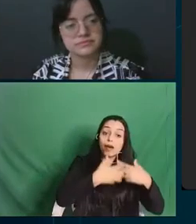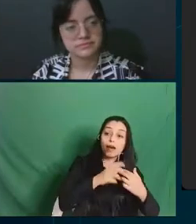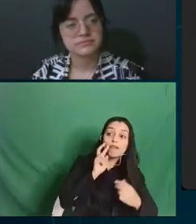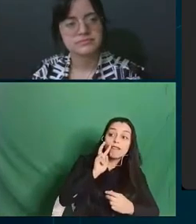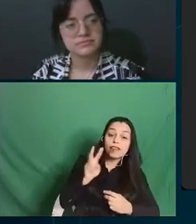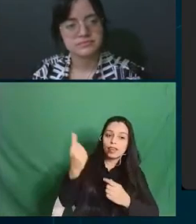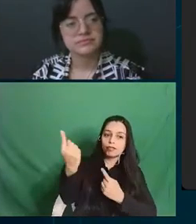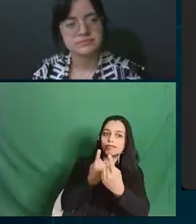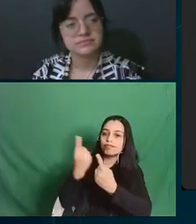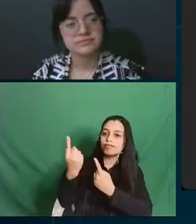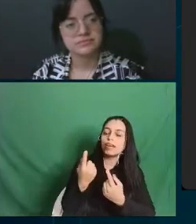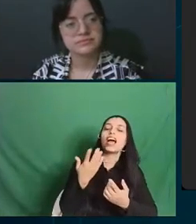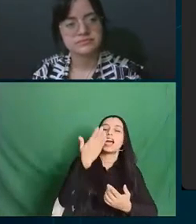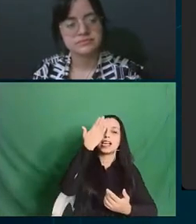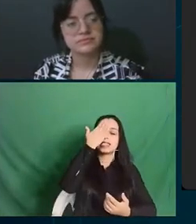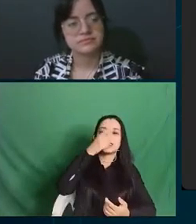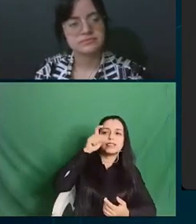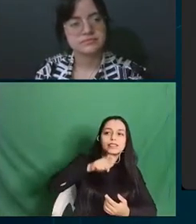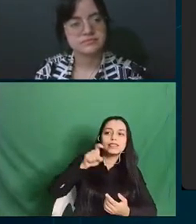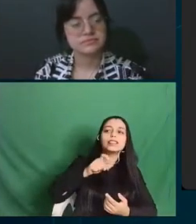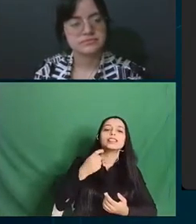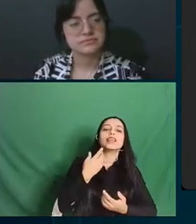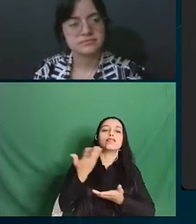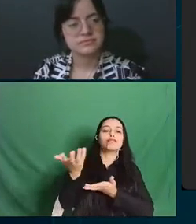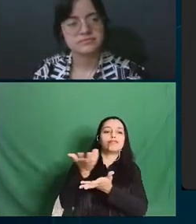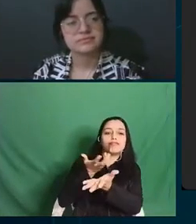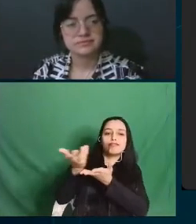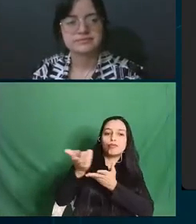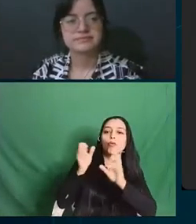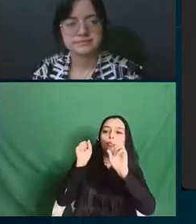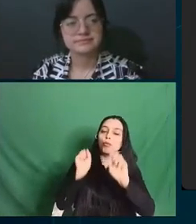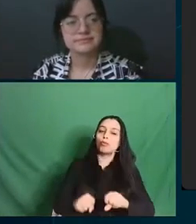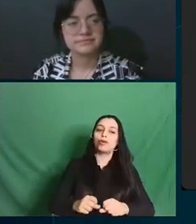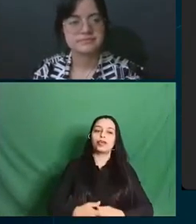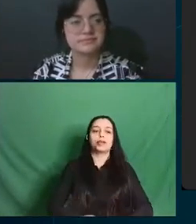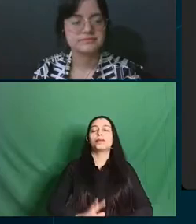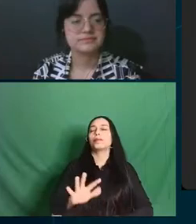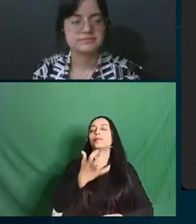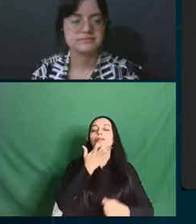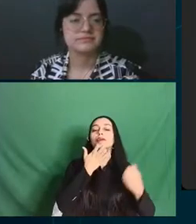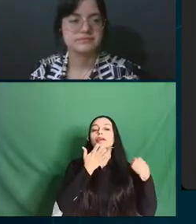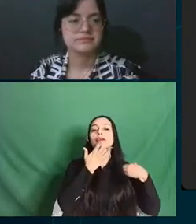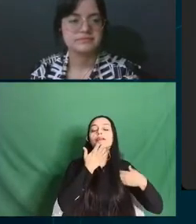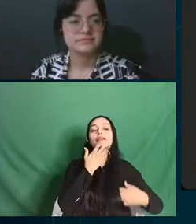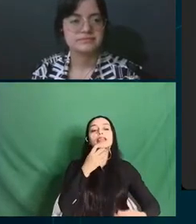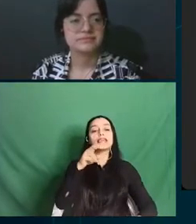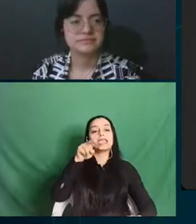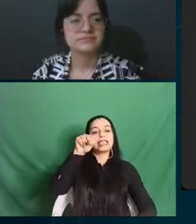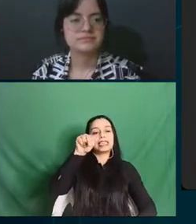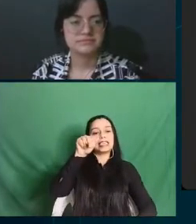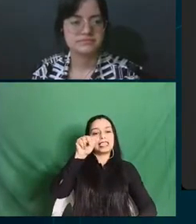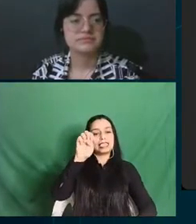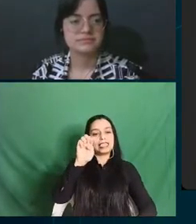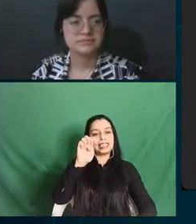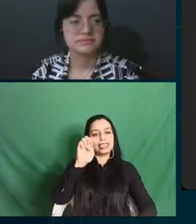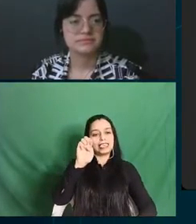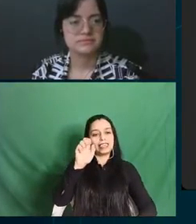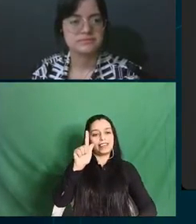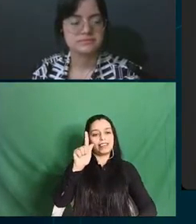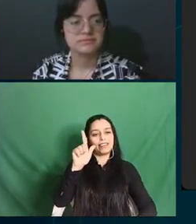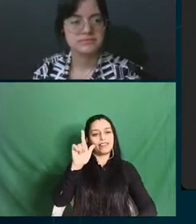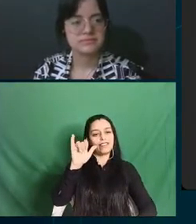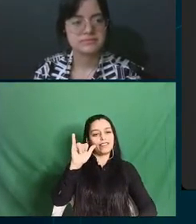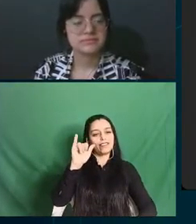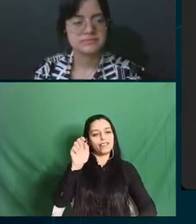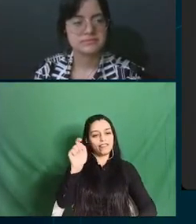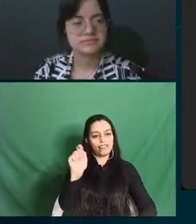customers. I mean, the prime example is Netflix that monitors exactly what you're watching. So, you know, it